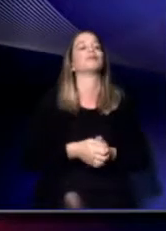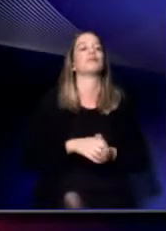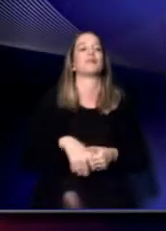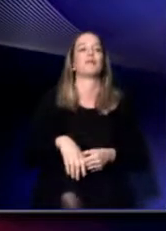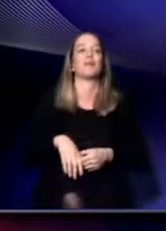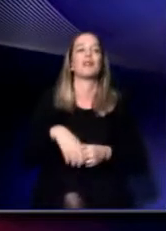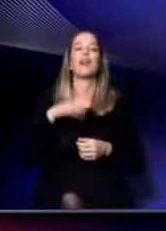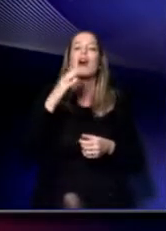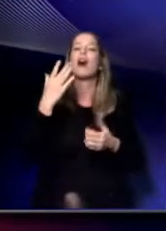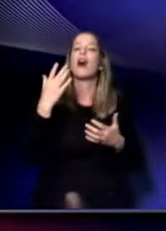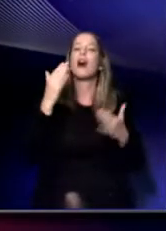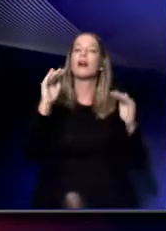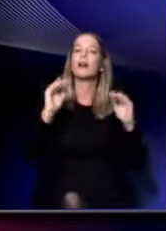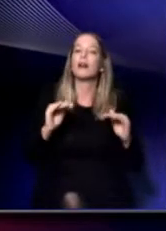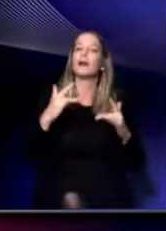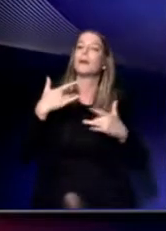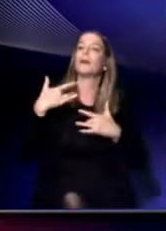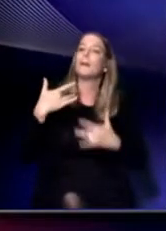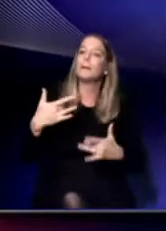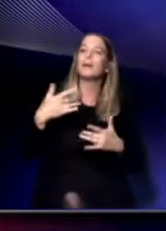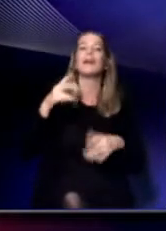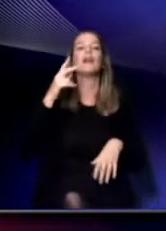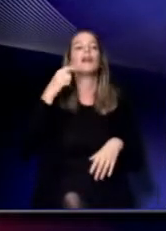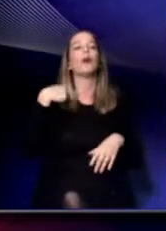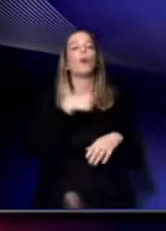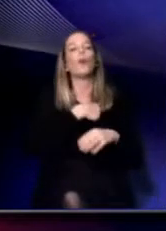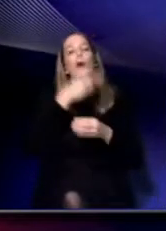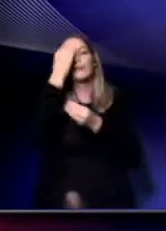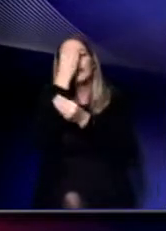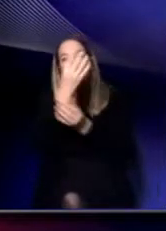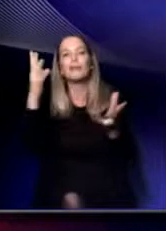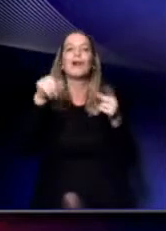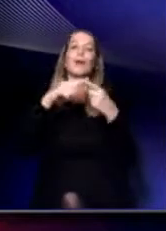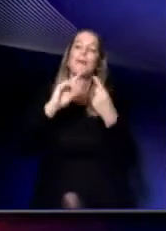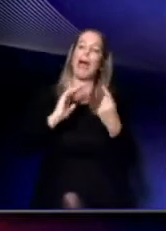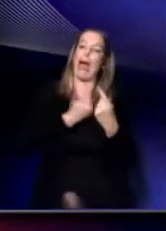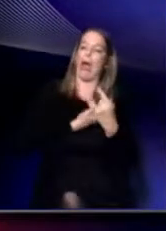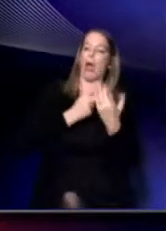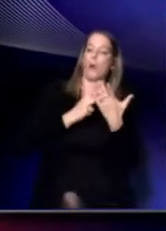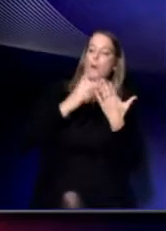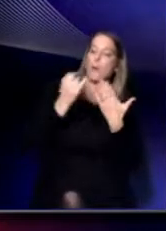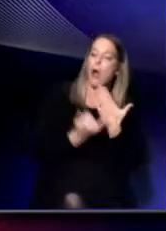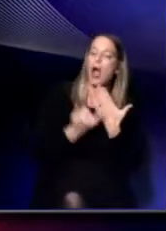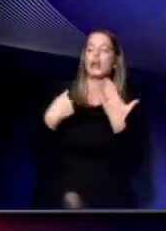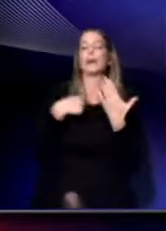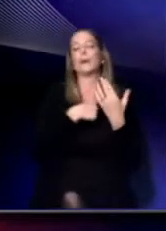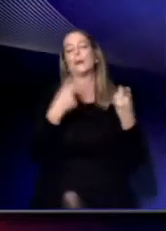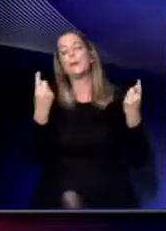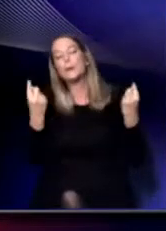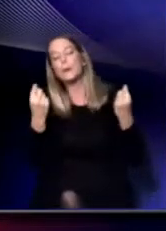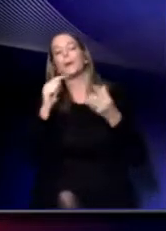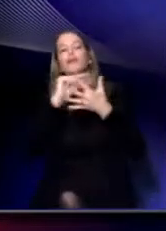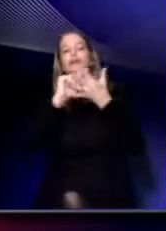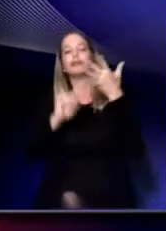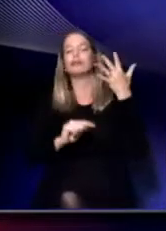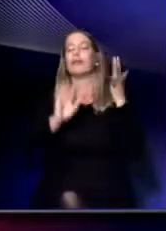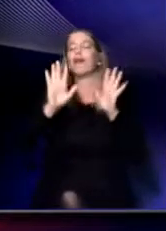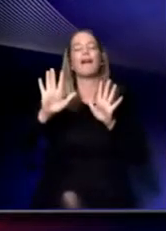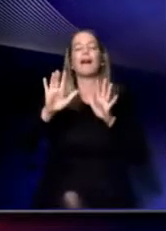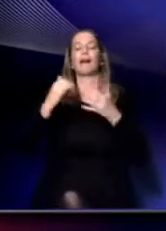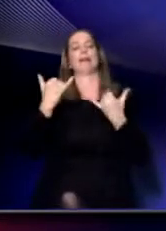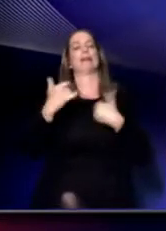about projects the Media and Communications Division does. But rather than providing you detailed outputs